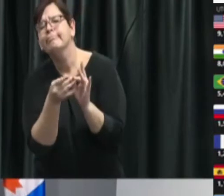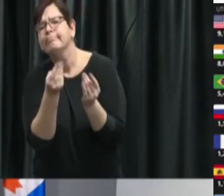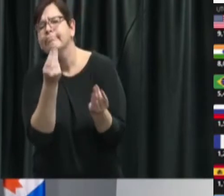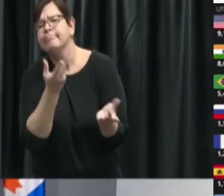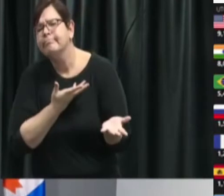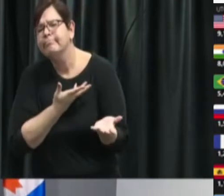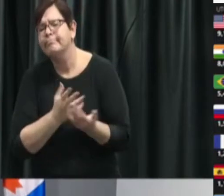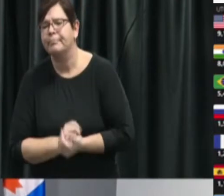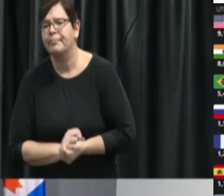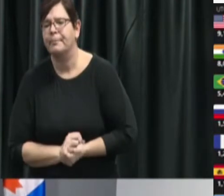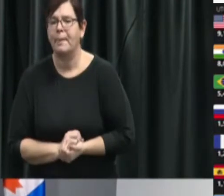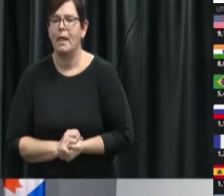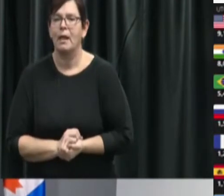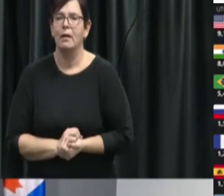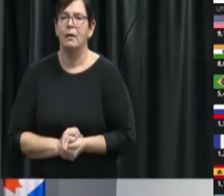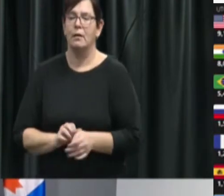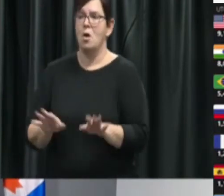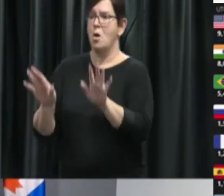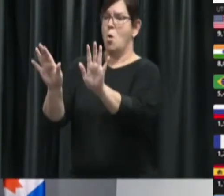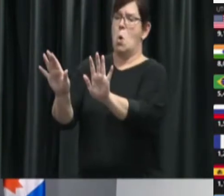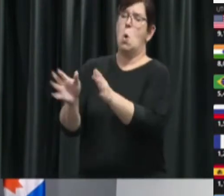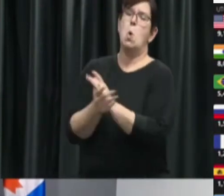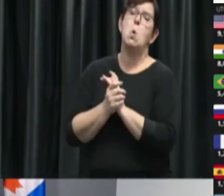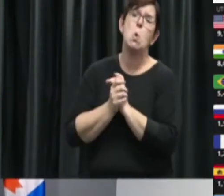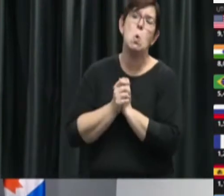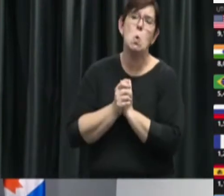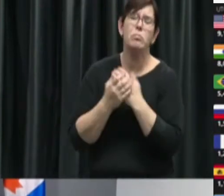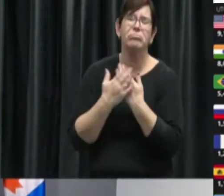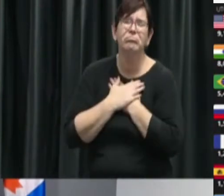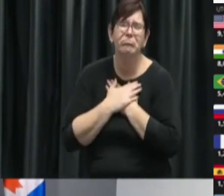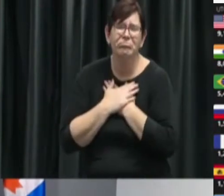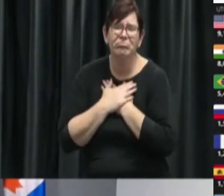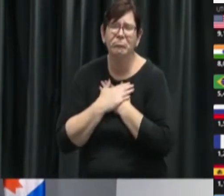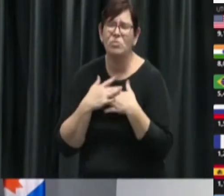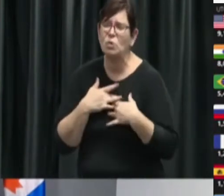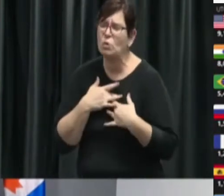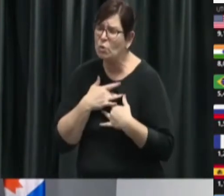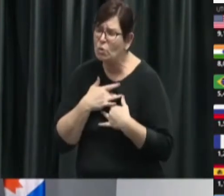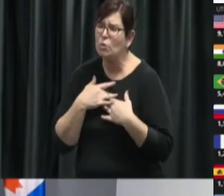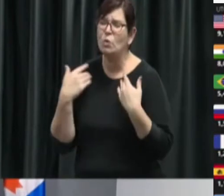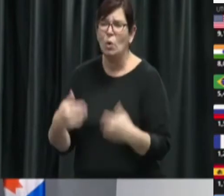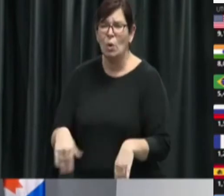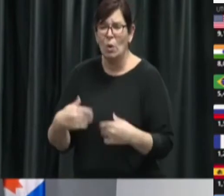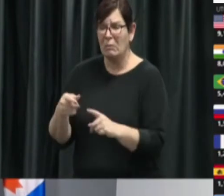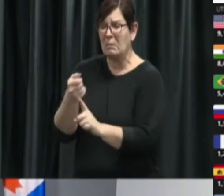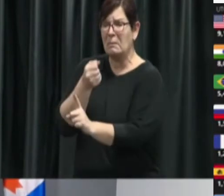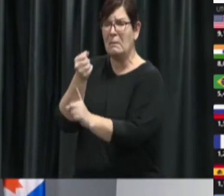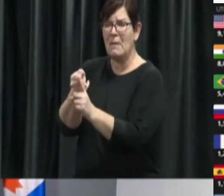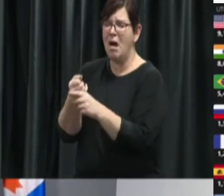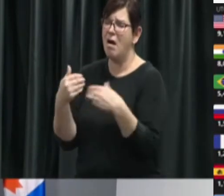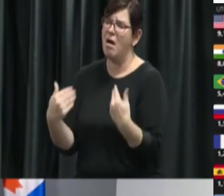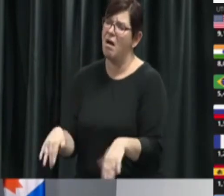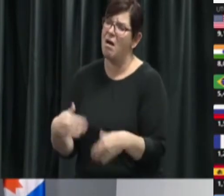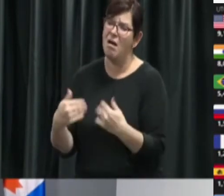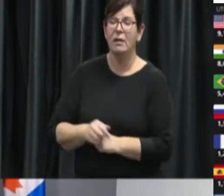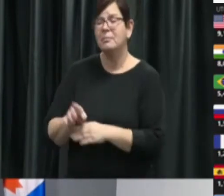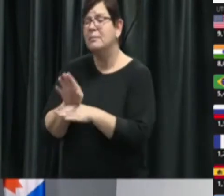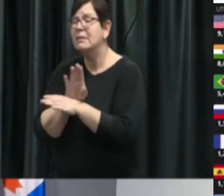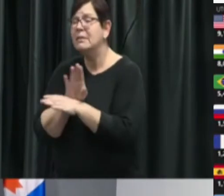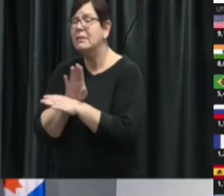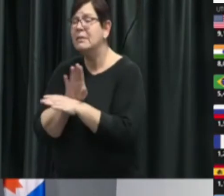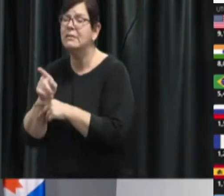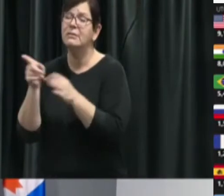Devastating because you know, you went in independent businesses that have been around for some period of time are used to recessions where you